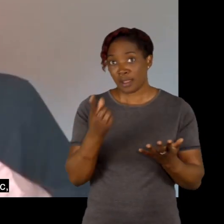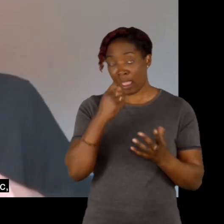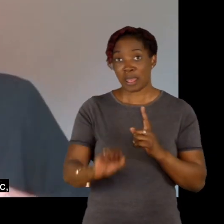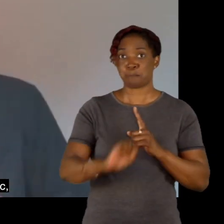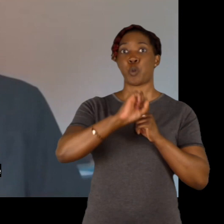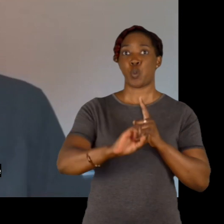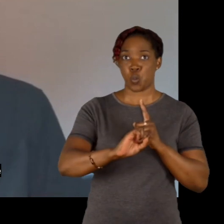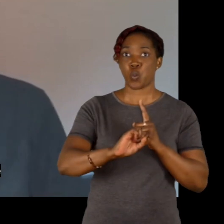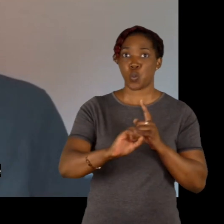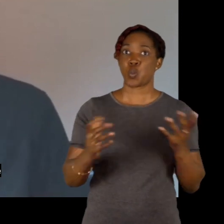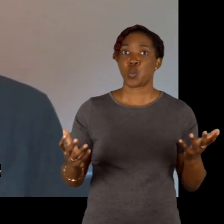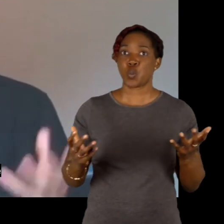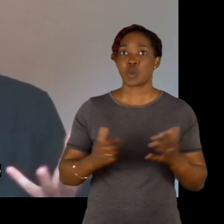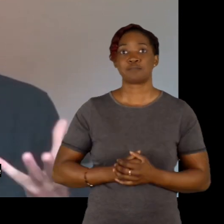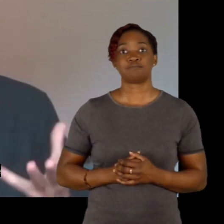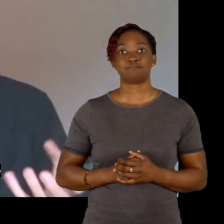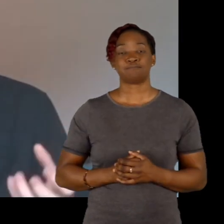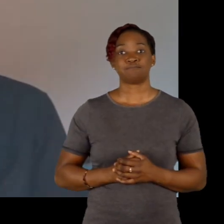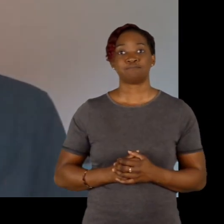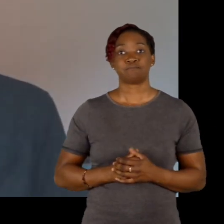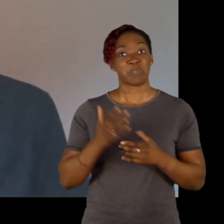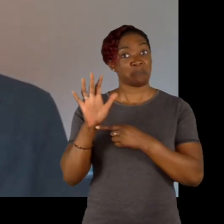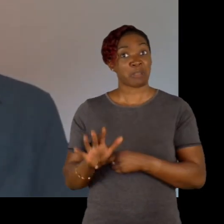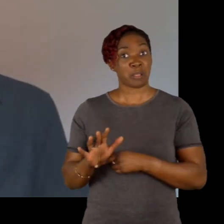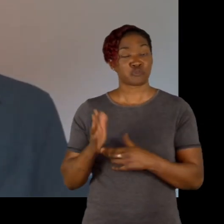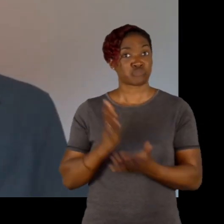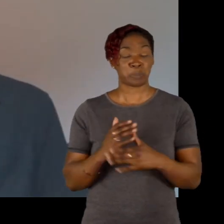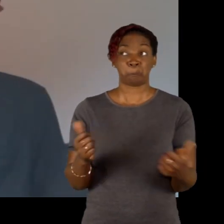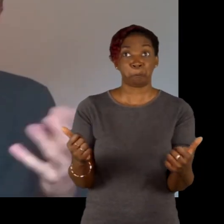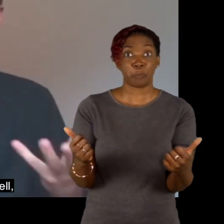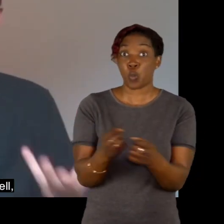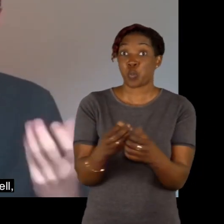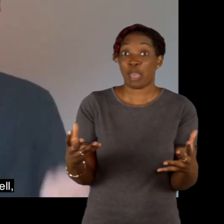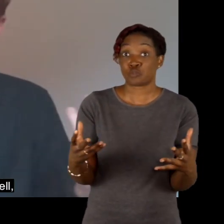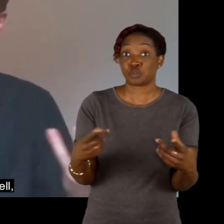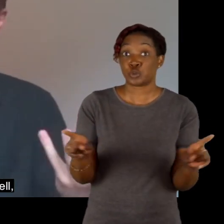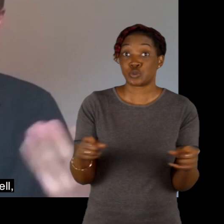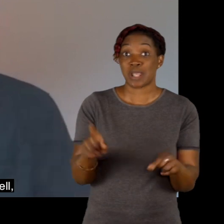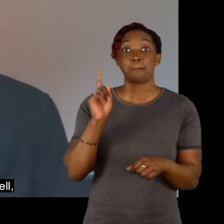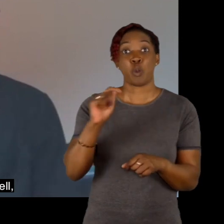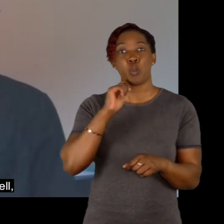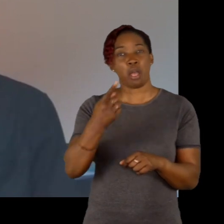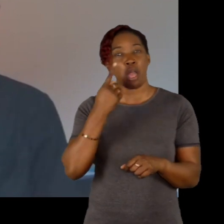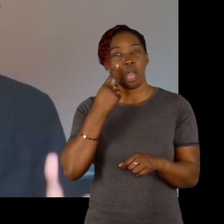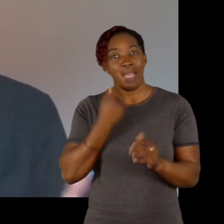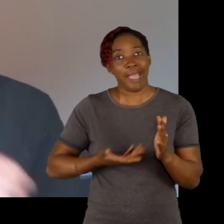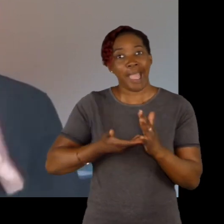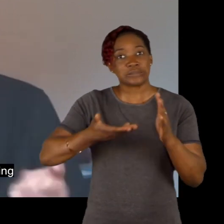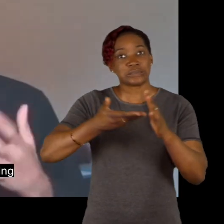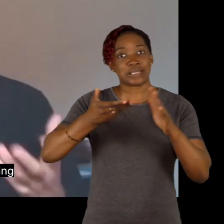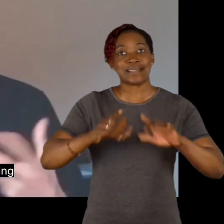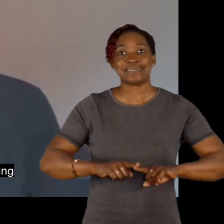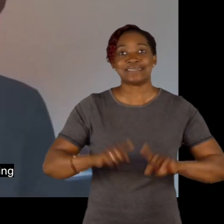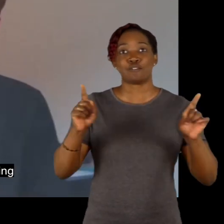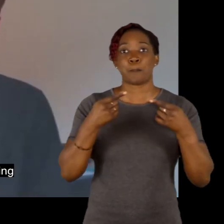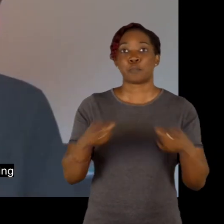music. You can then take away the music and it can have this pretty impactful effect. So the film stands up pretty well even without any music, but